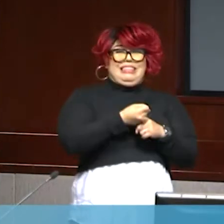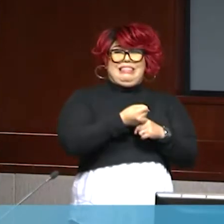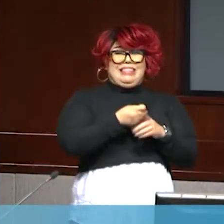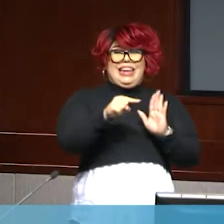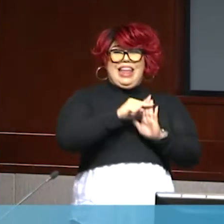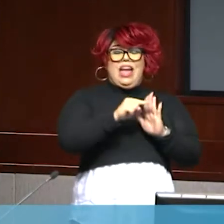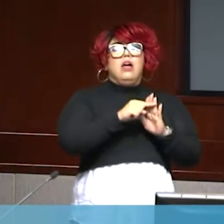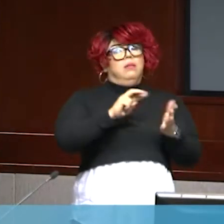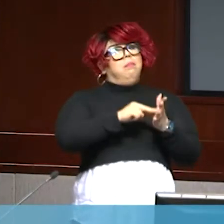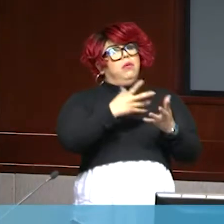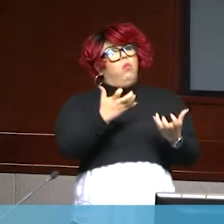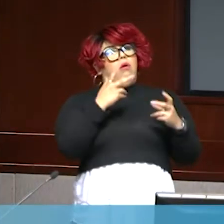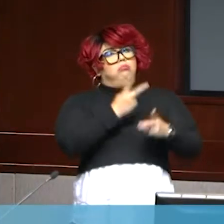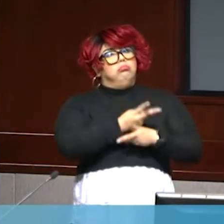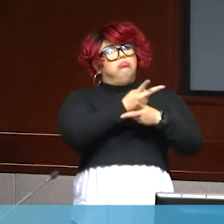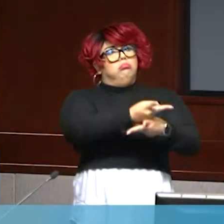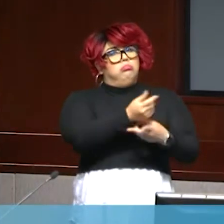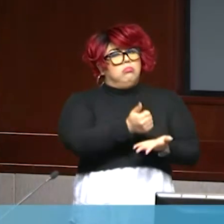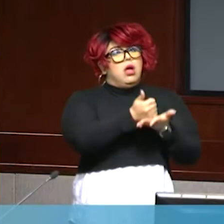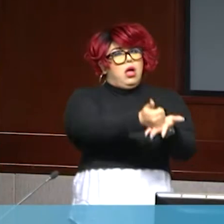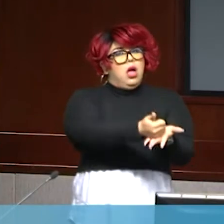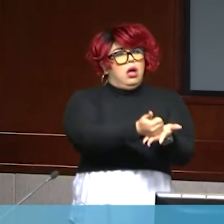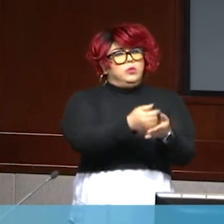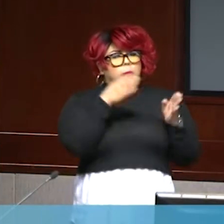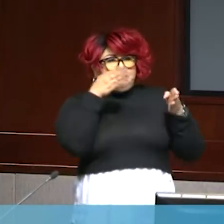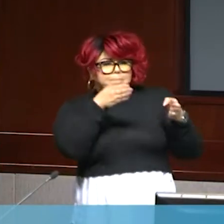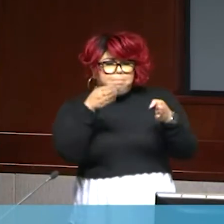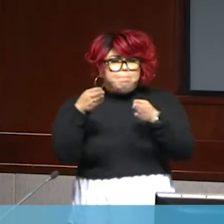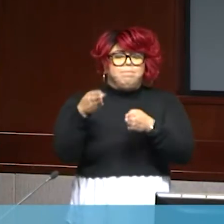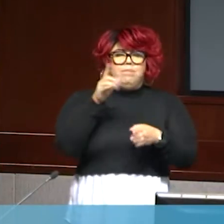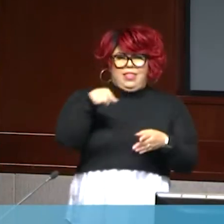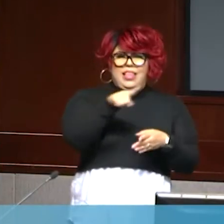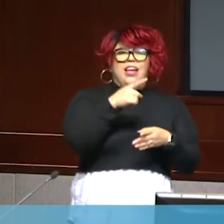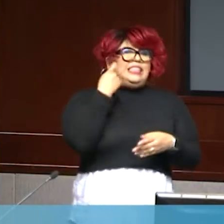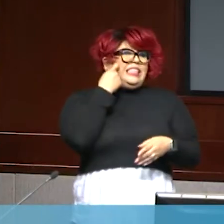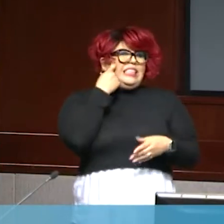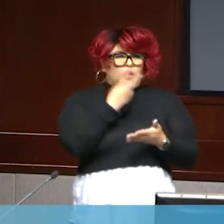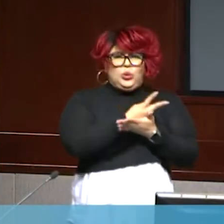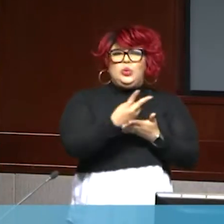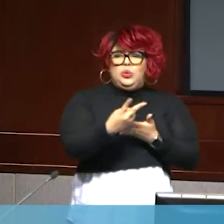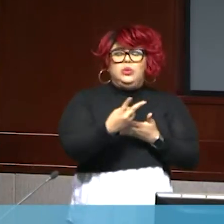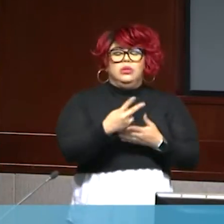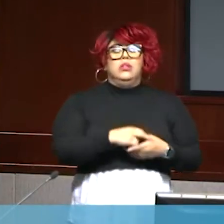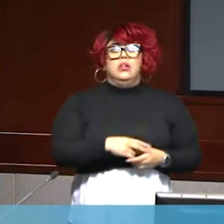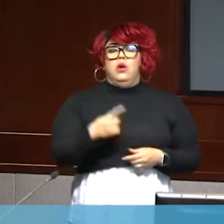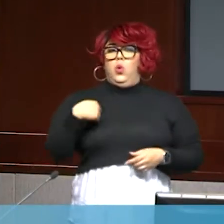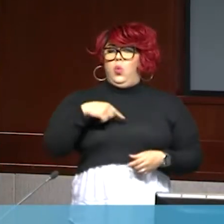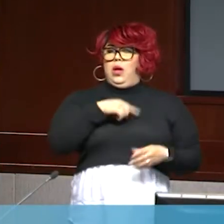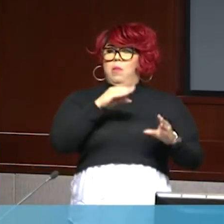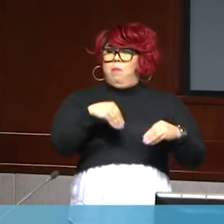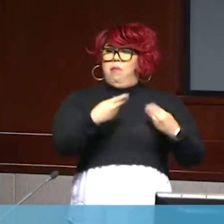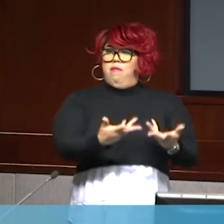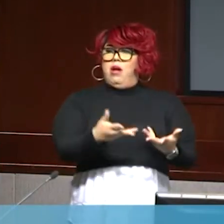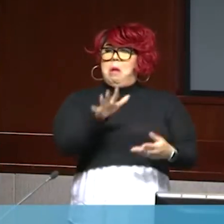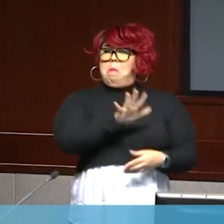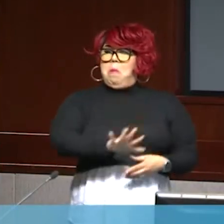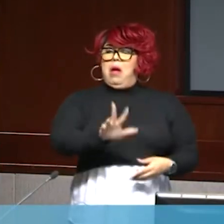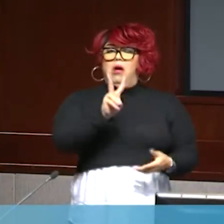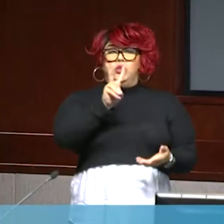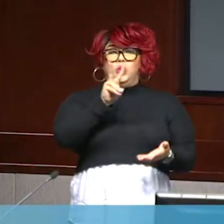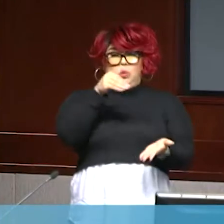endeavor. And we've been targeting them the last 2 weeks. We have provided nearly $2